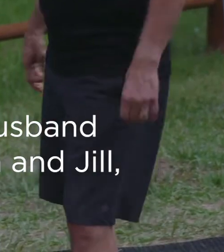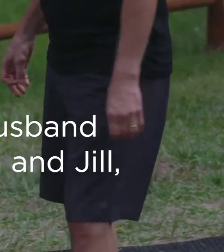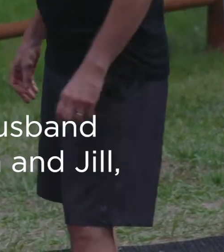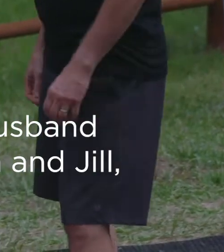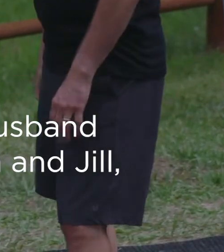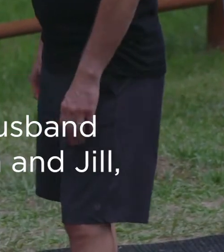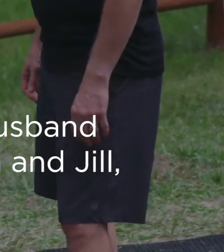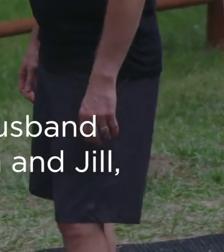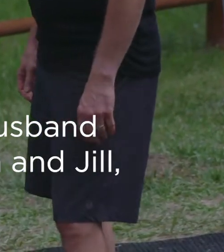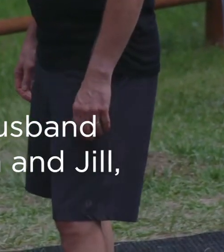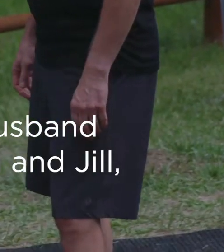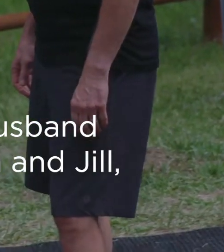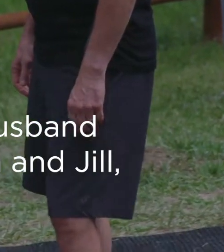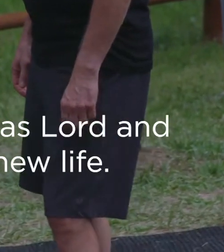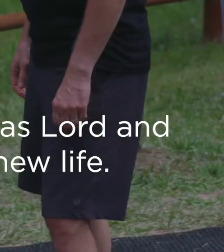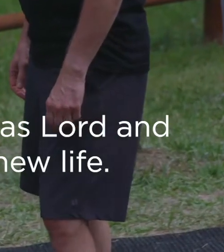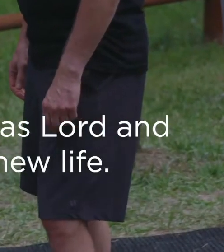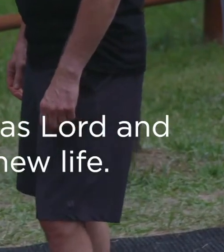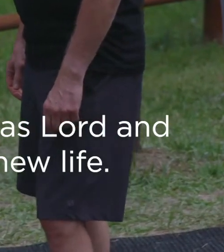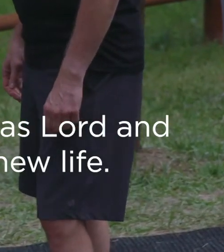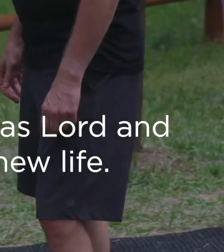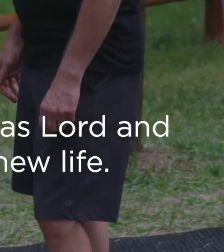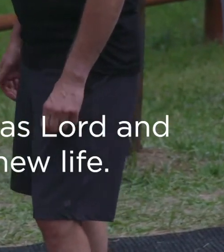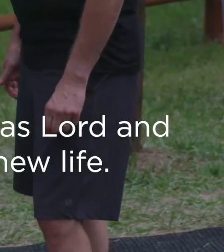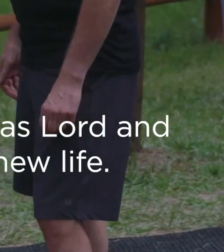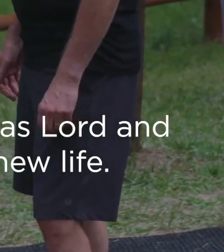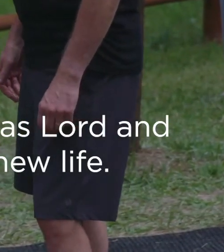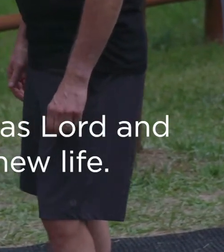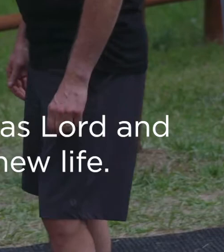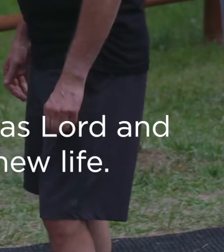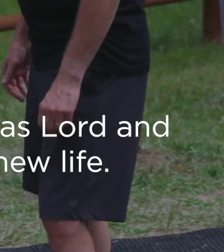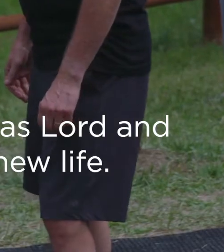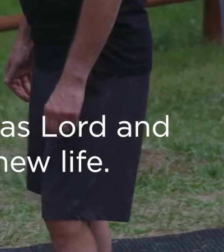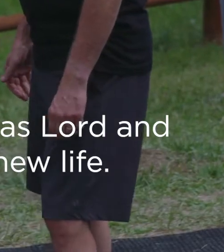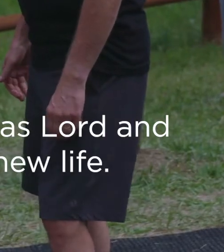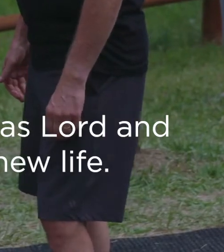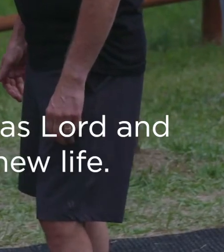some dear friends of ours, Dan and Jill. I accepted Jesus Christ into my heart as Lord